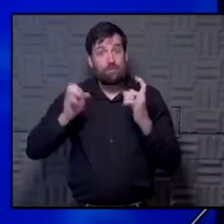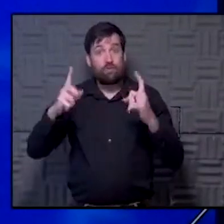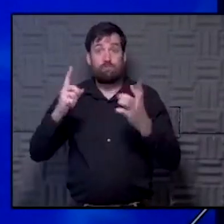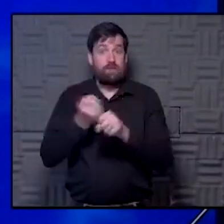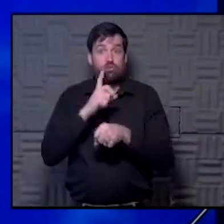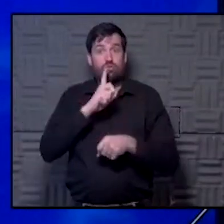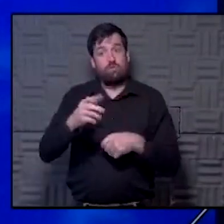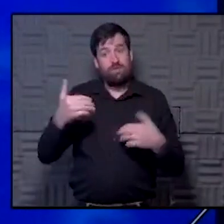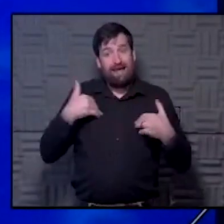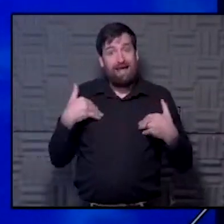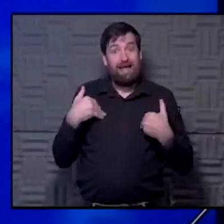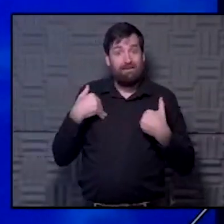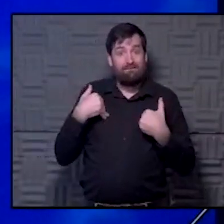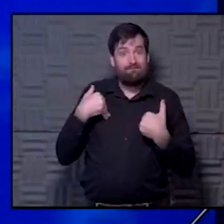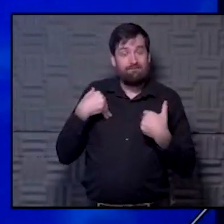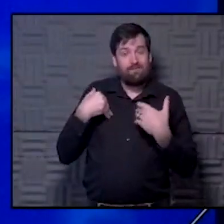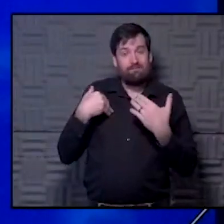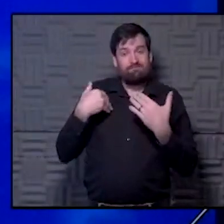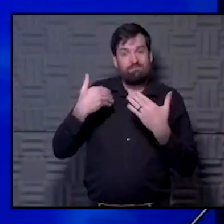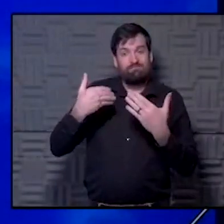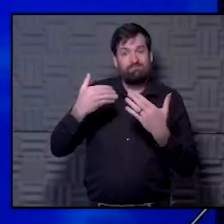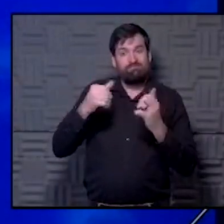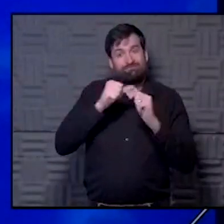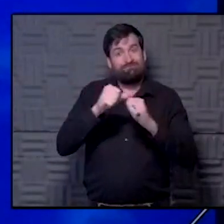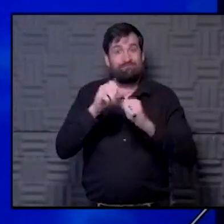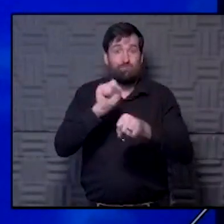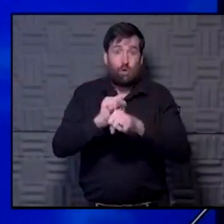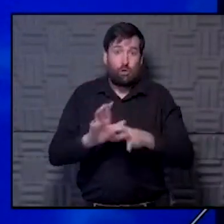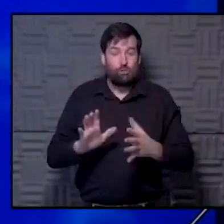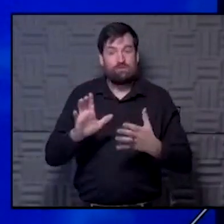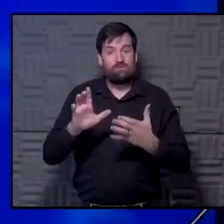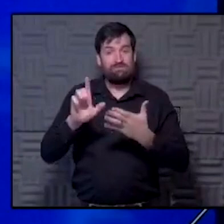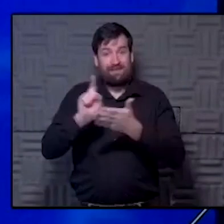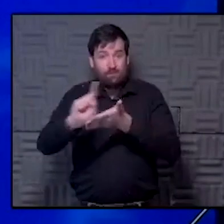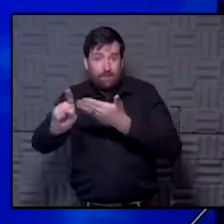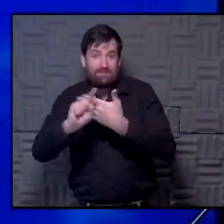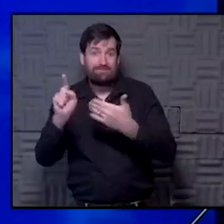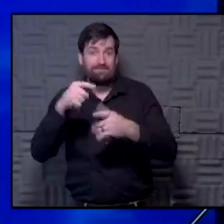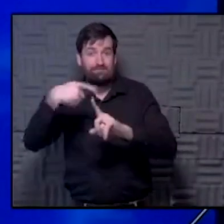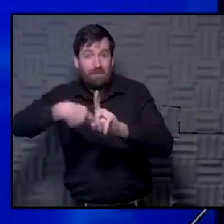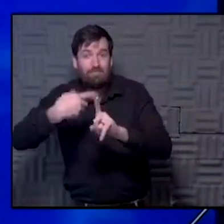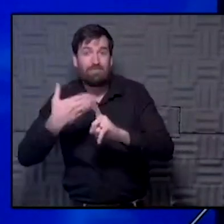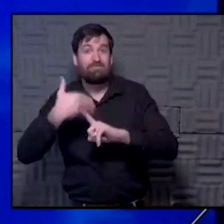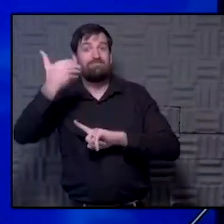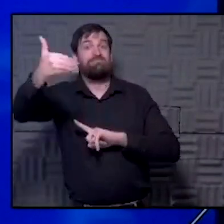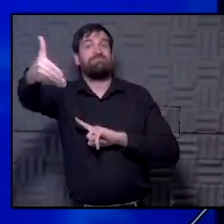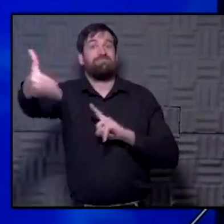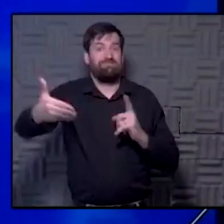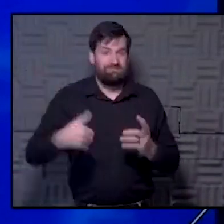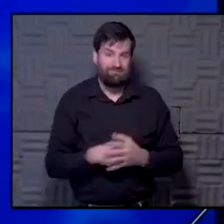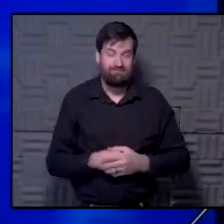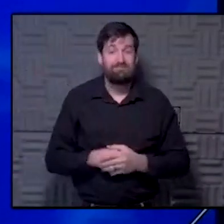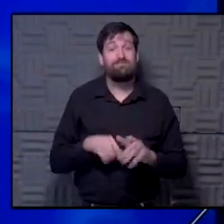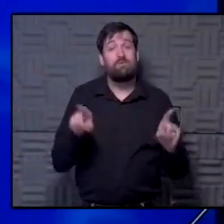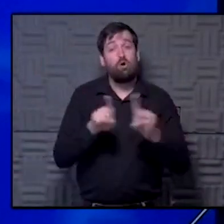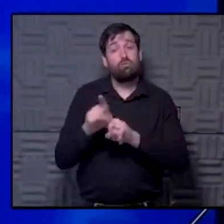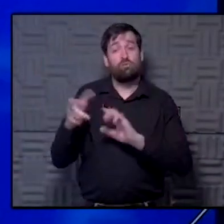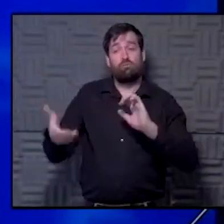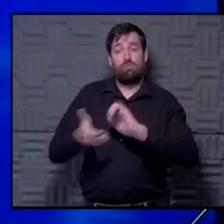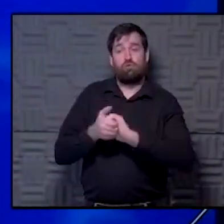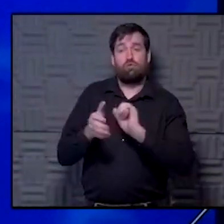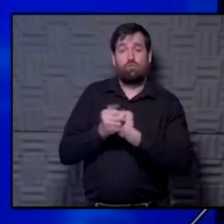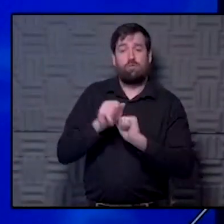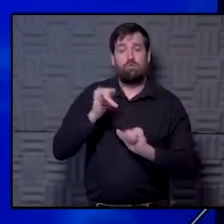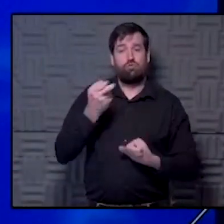healthcare workers next week, next month, next year in the pipeline. We've also been partnering with